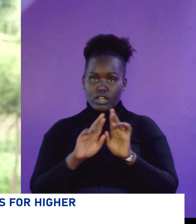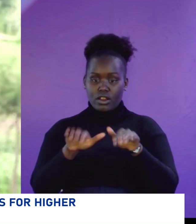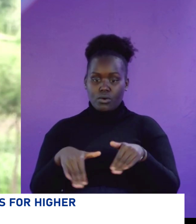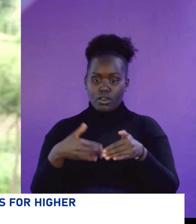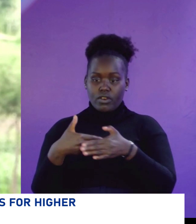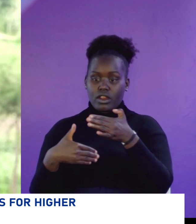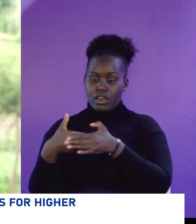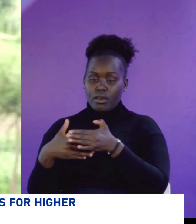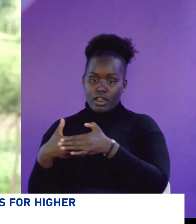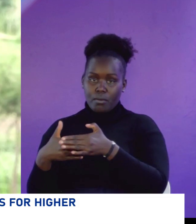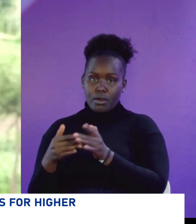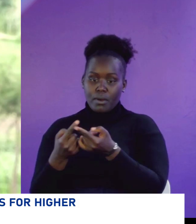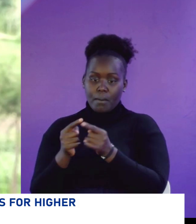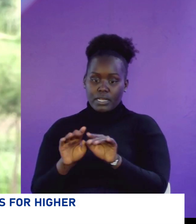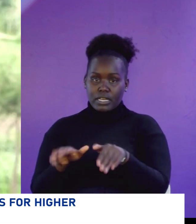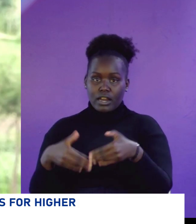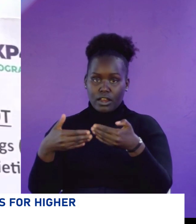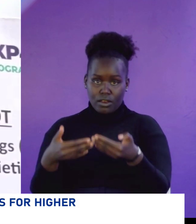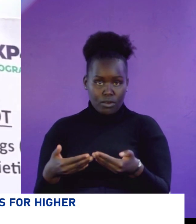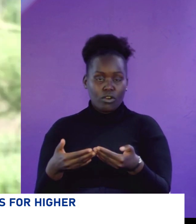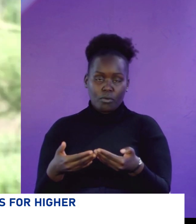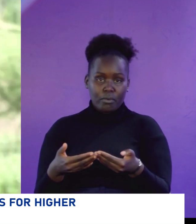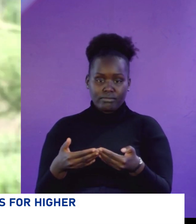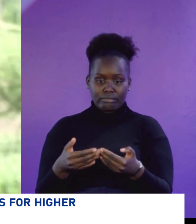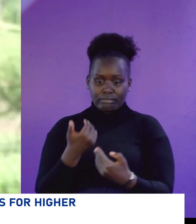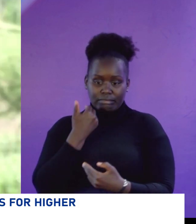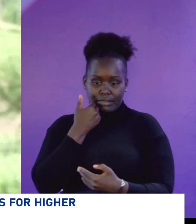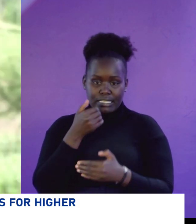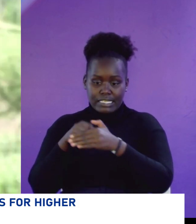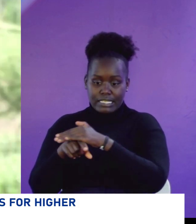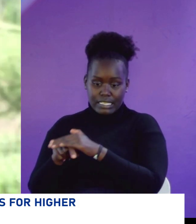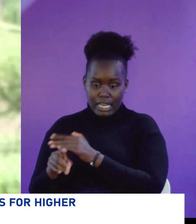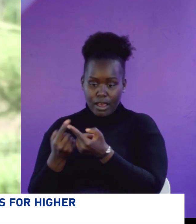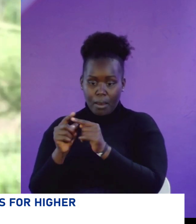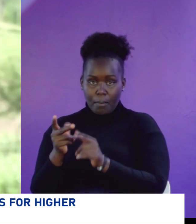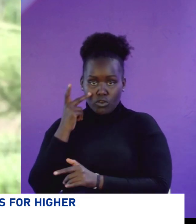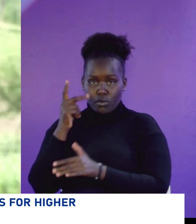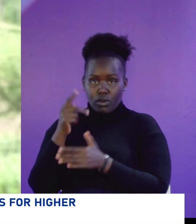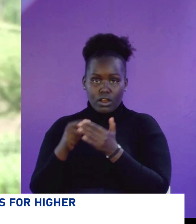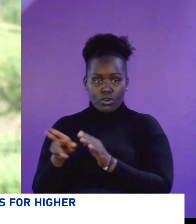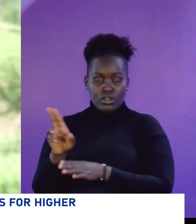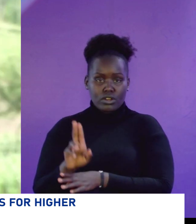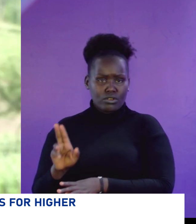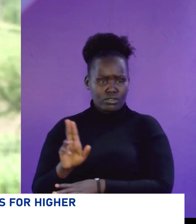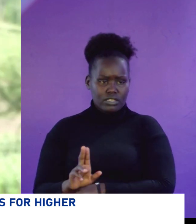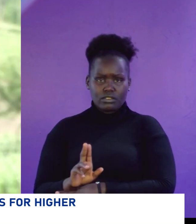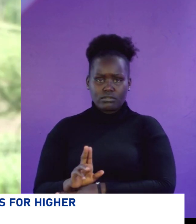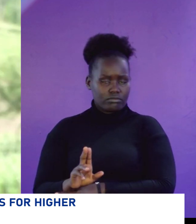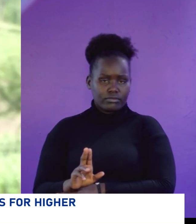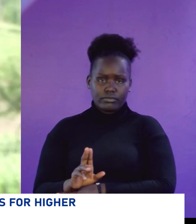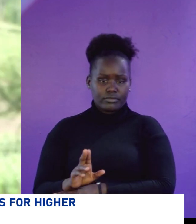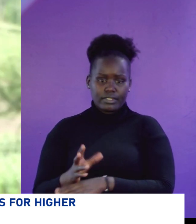kumbe anakupatia ugonjwa, unakuja kuweka ugonjwa kwa shamba. Lakini leo tumeona kutumia cuttings ni njia muhimu sana na njia